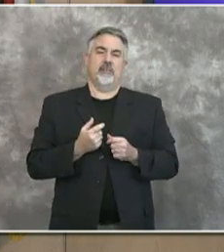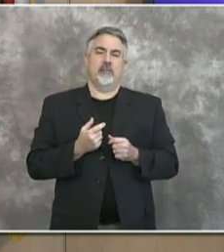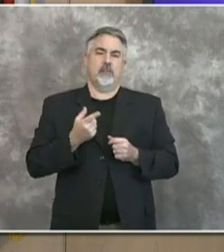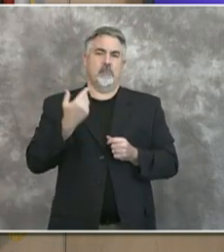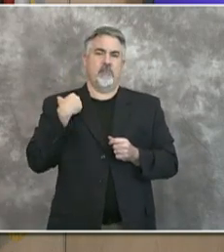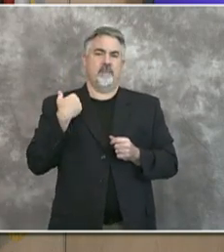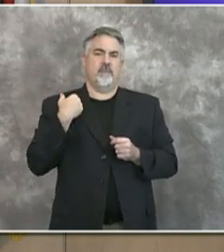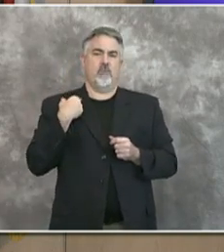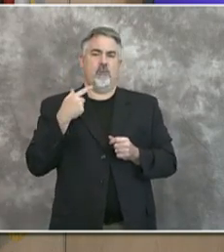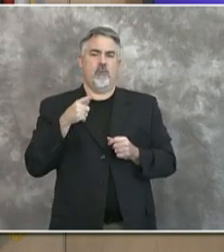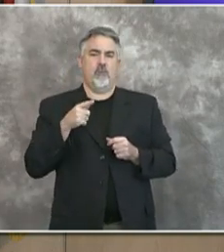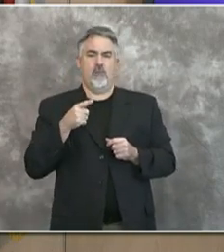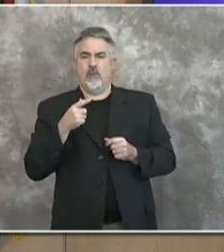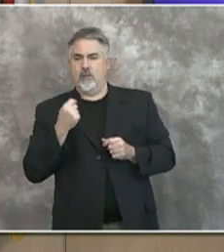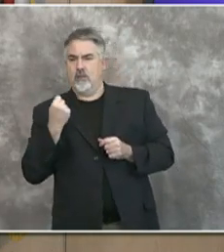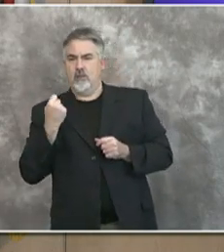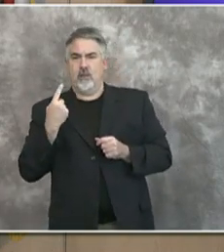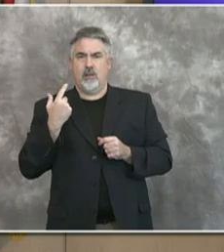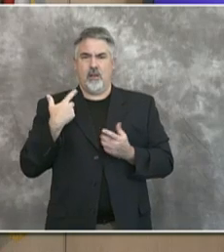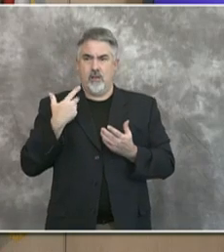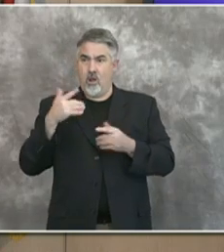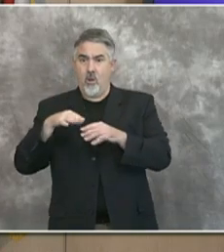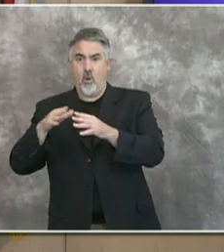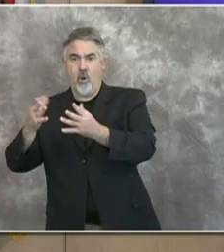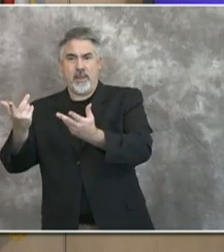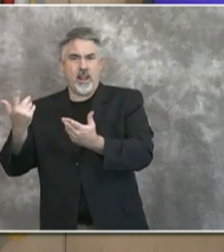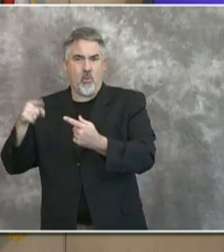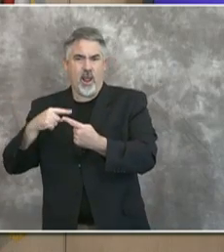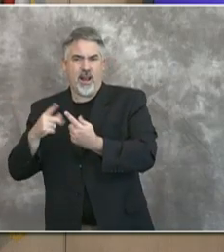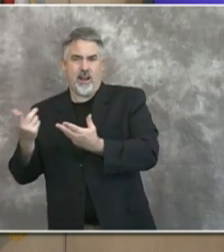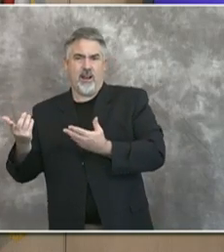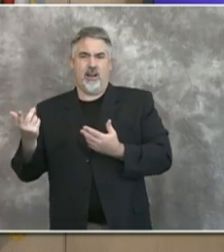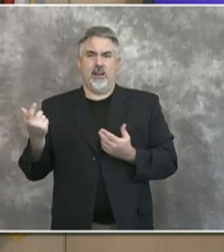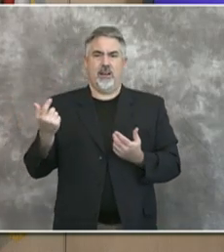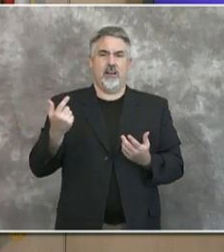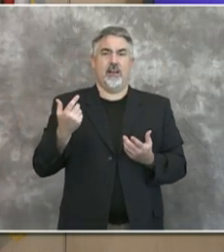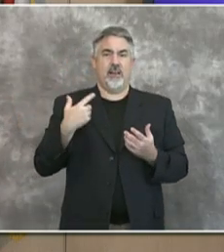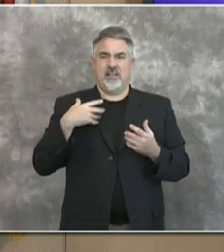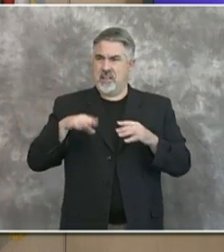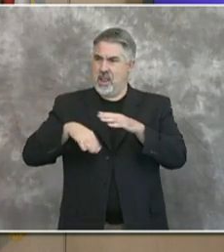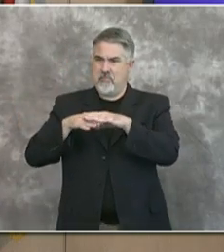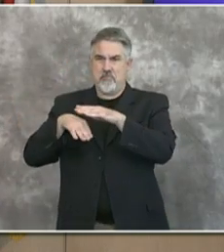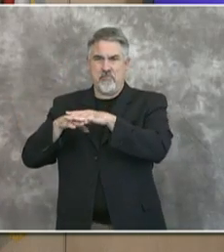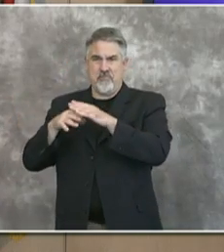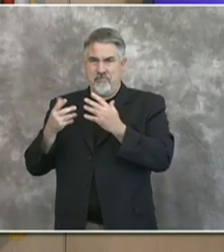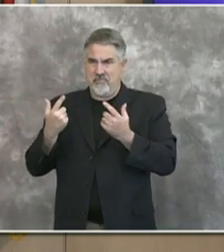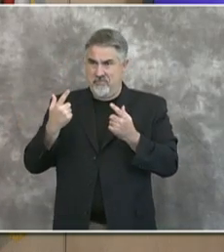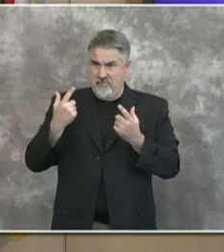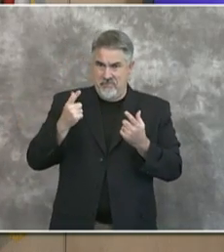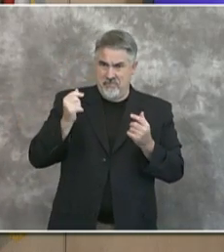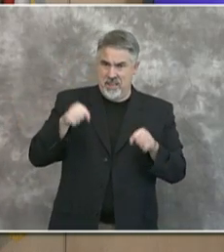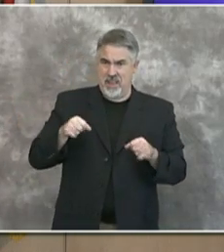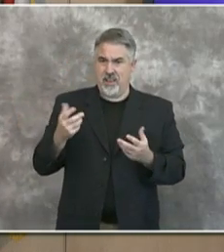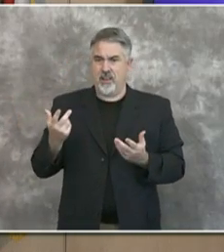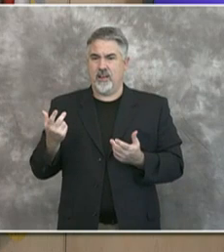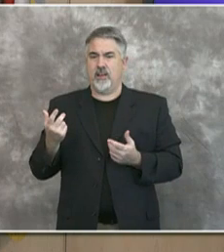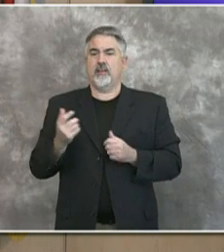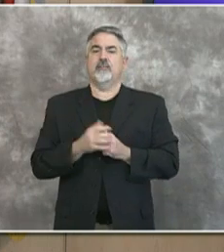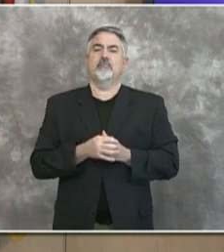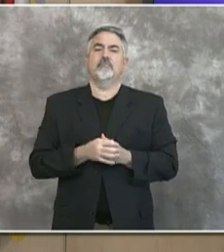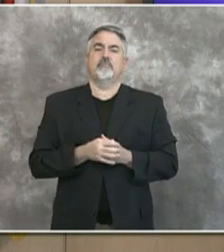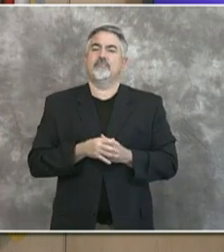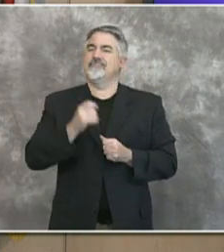It's important to note that when we talk about capacity of testing, in order to truly have the capacity to do a test, you must have all of the